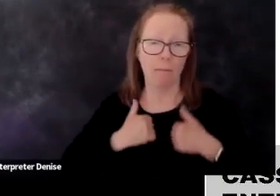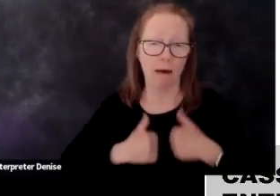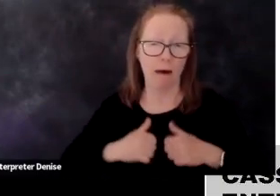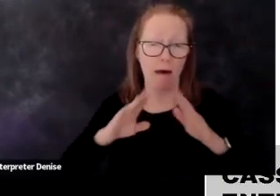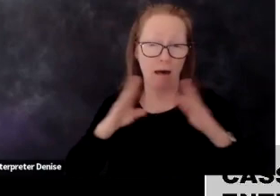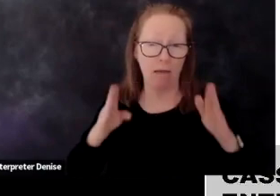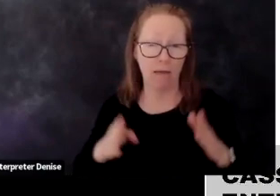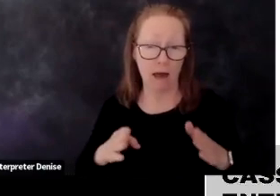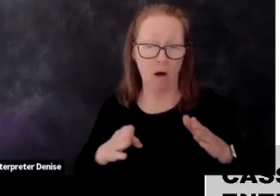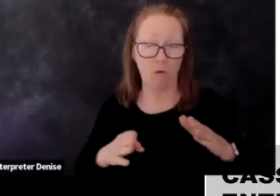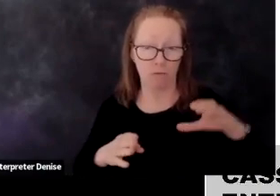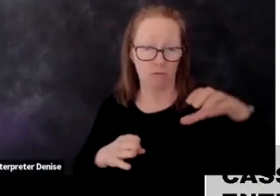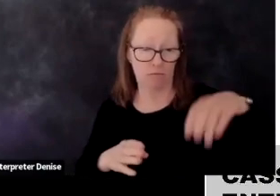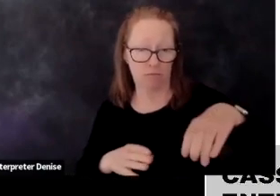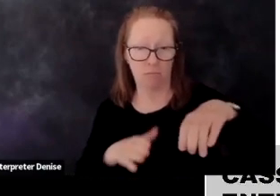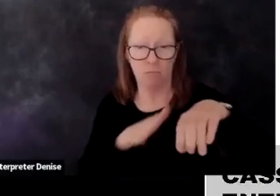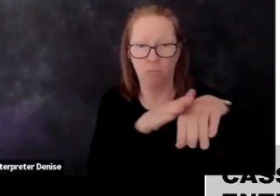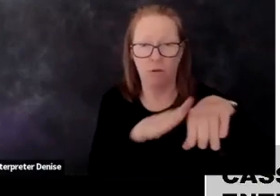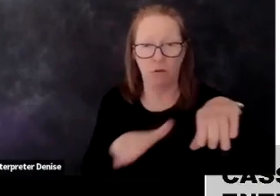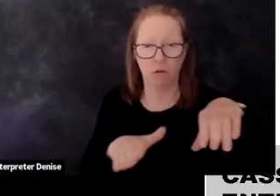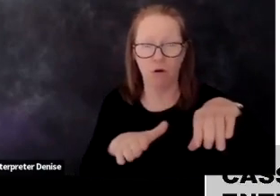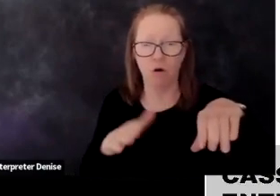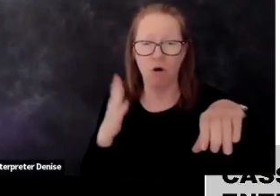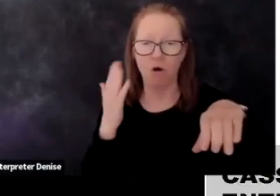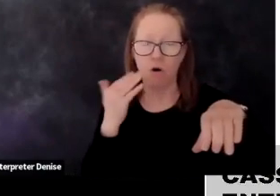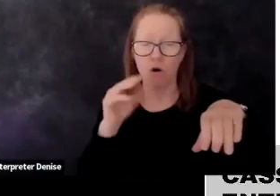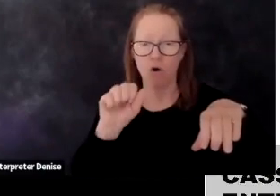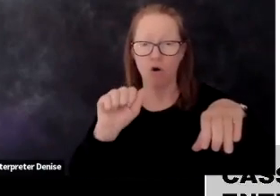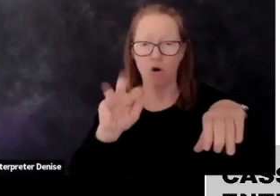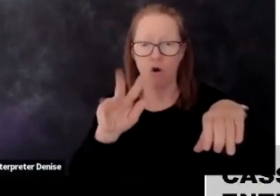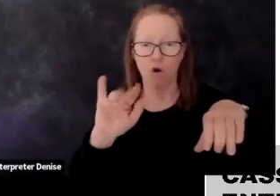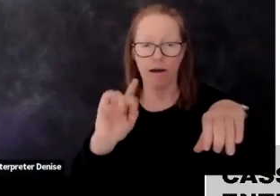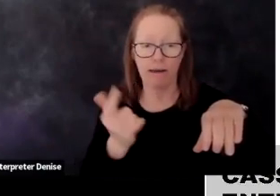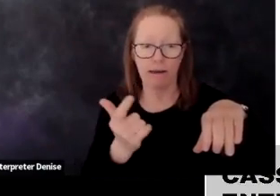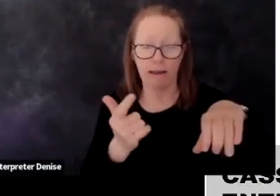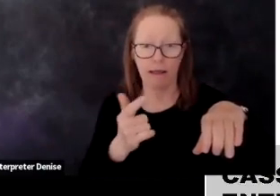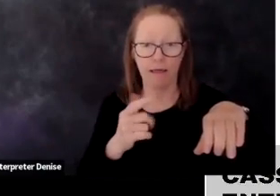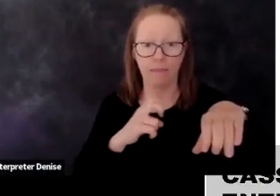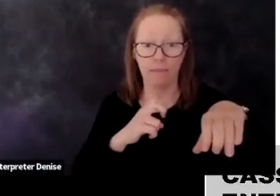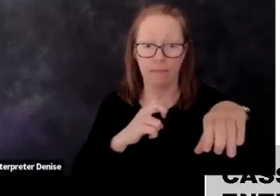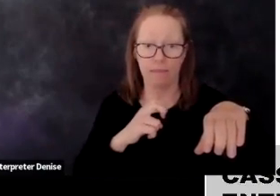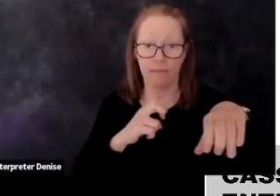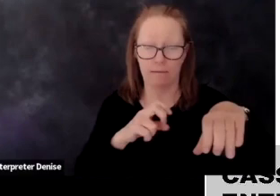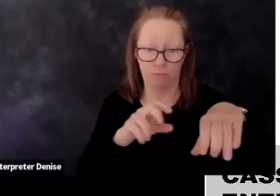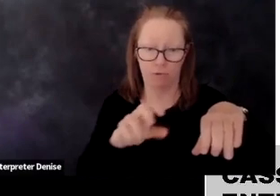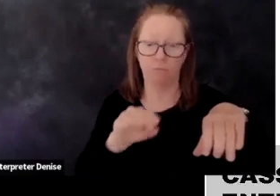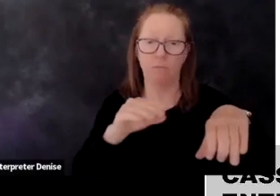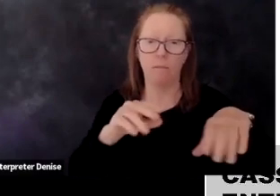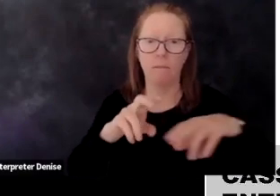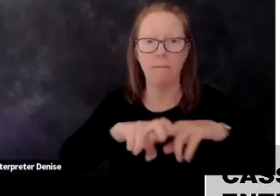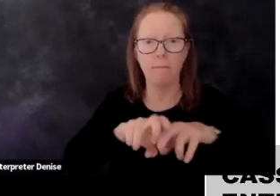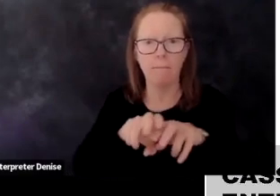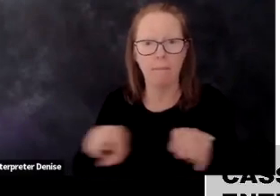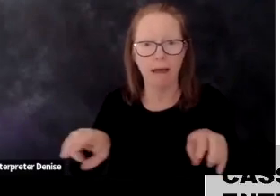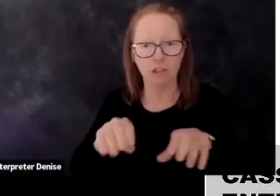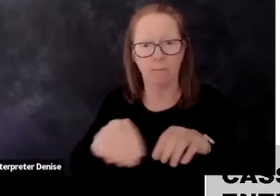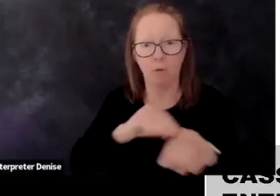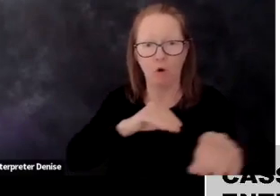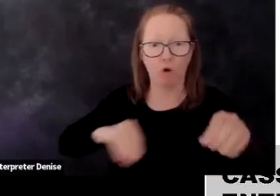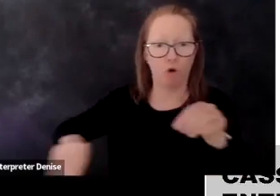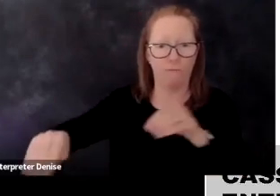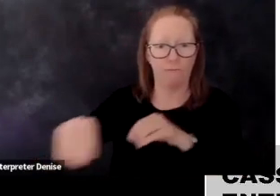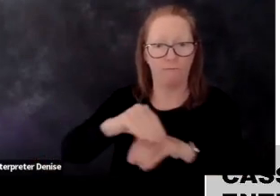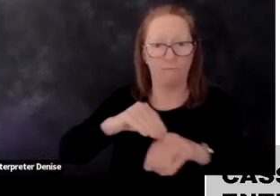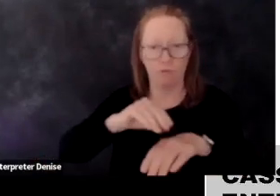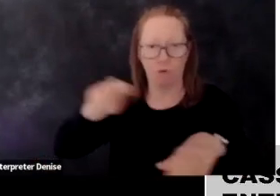because we're going to relocate the benches up against the wall of the facility. And now you'll have some